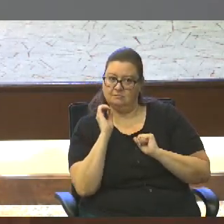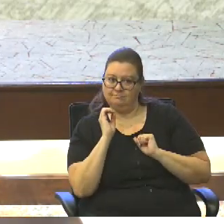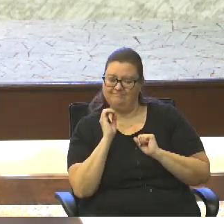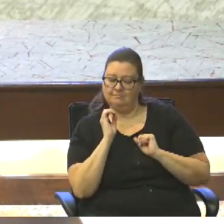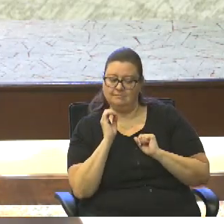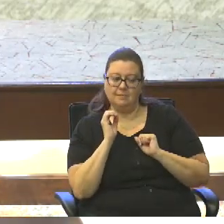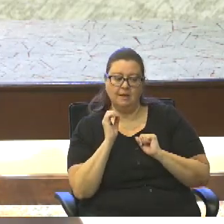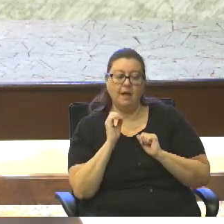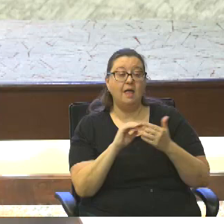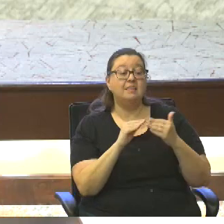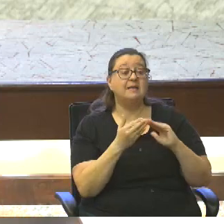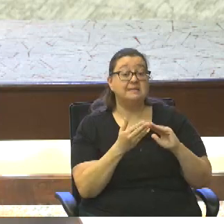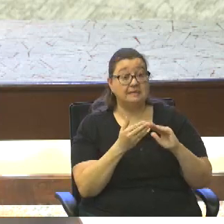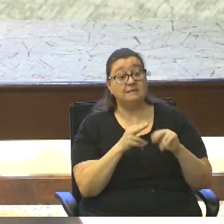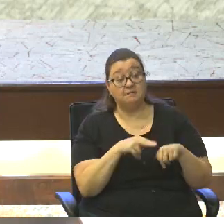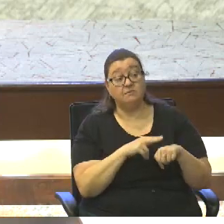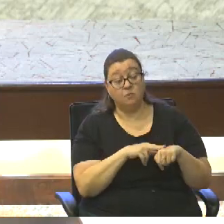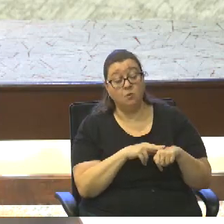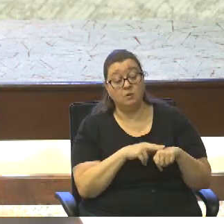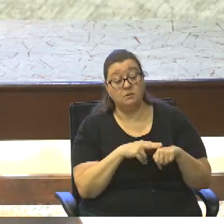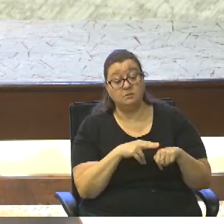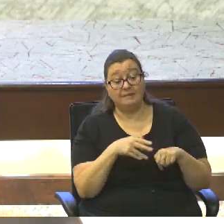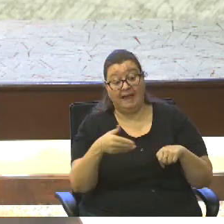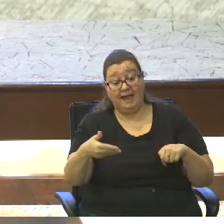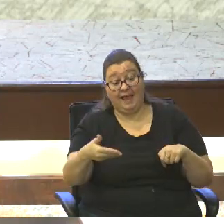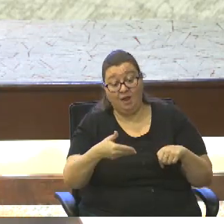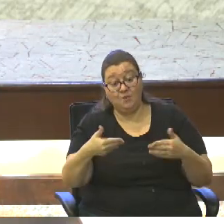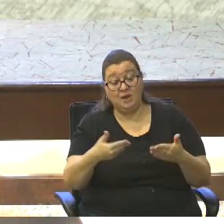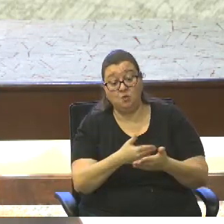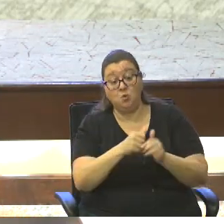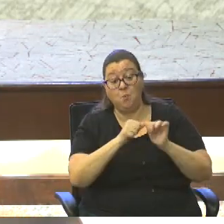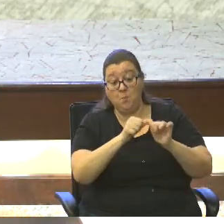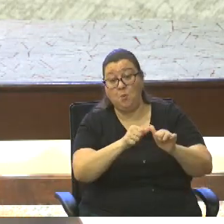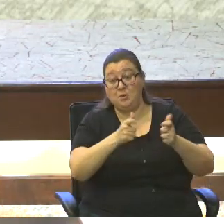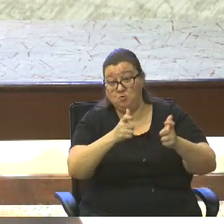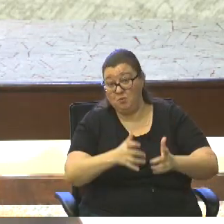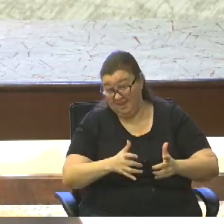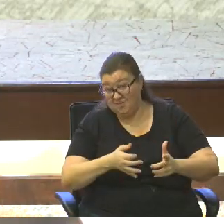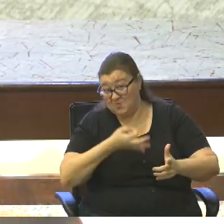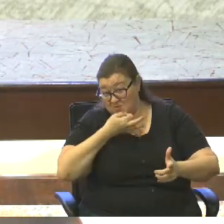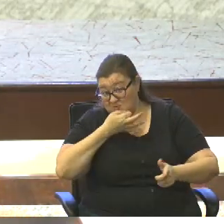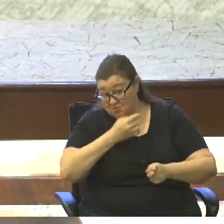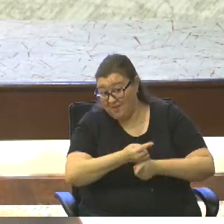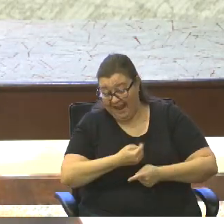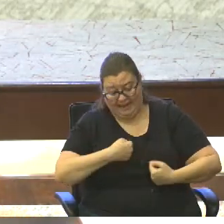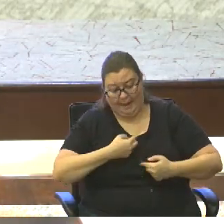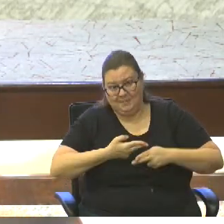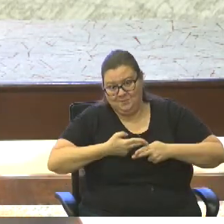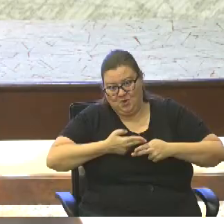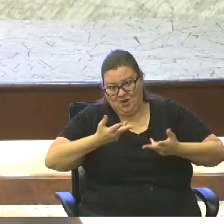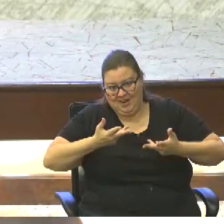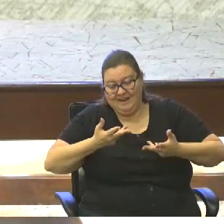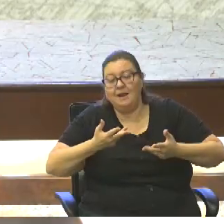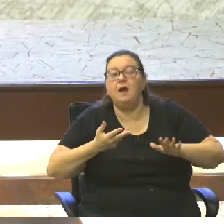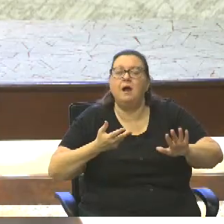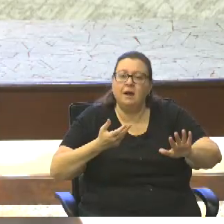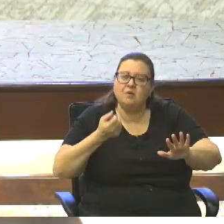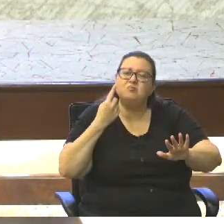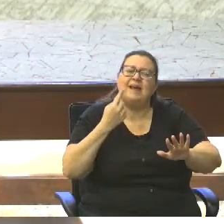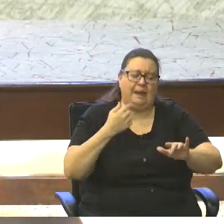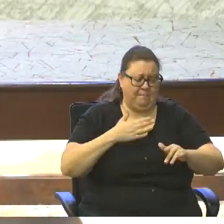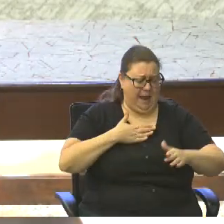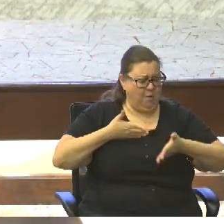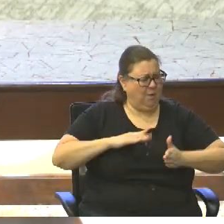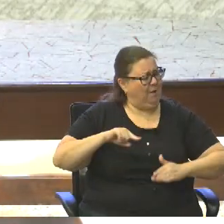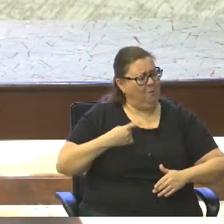The city, of course, is in the process of getting ready to hire a new permanent director for the airport. And there are other ways of doing these things. There